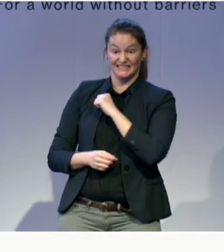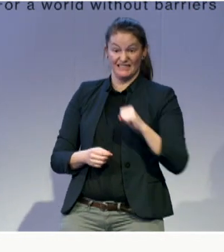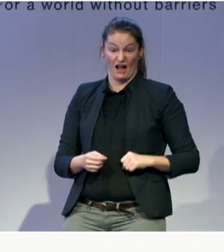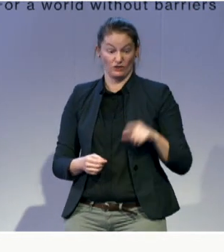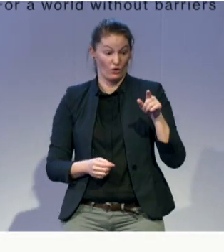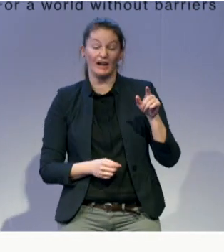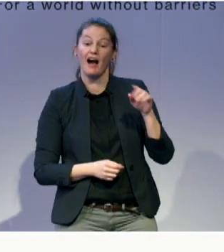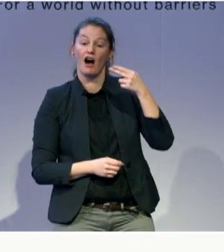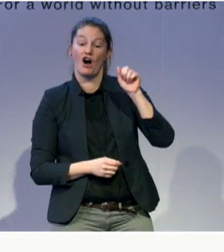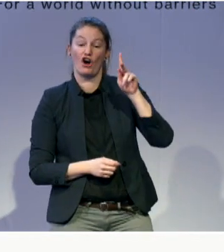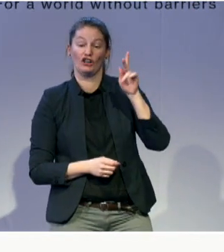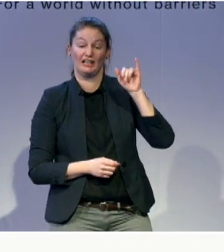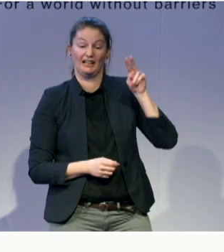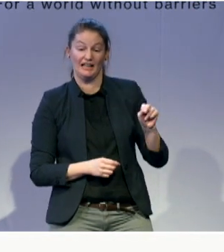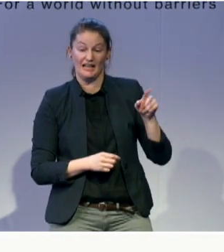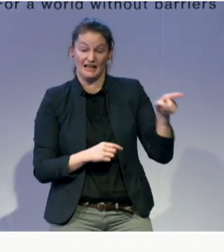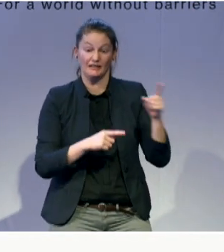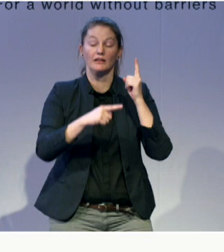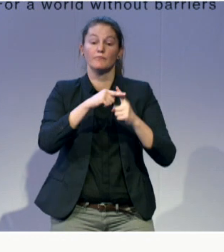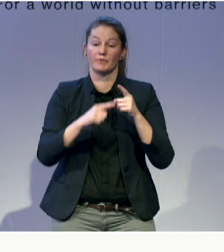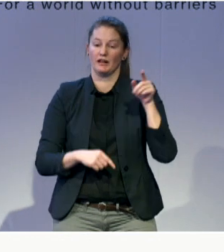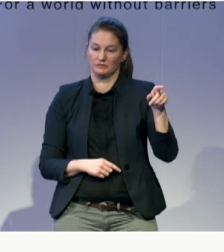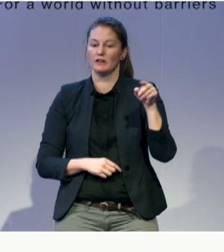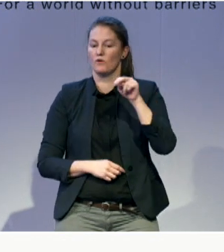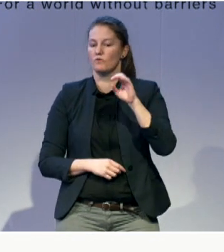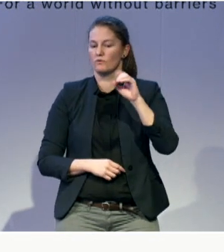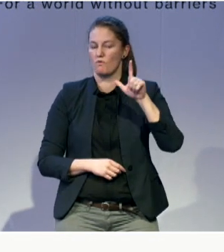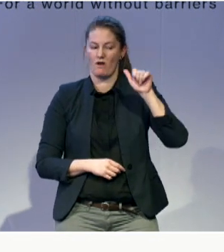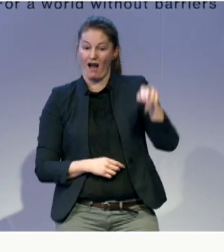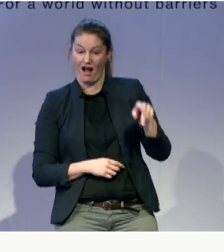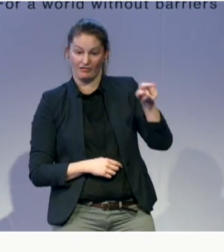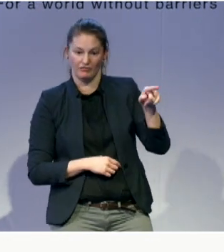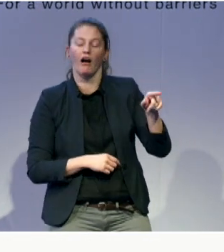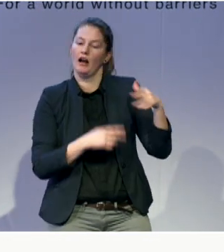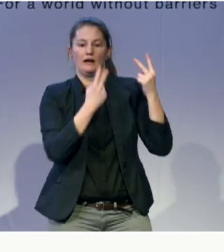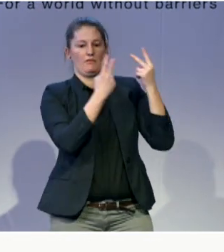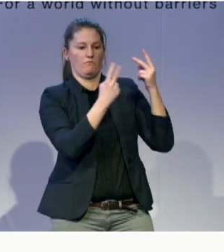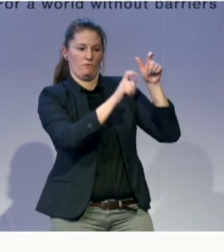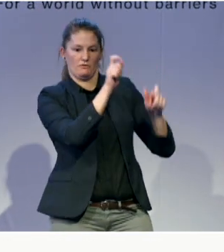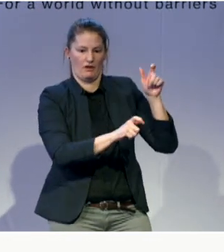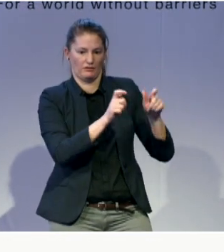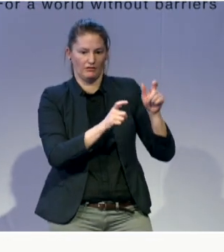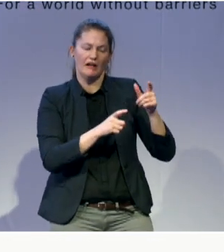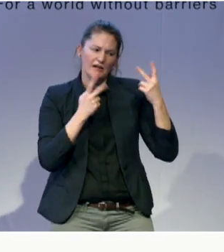of those people in politics. And the reason I bring it up as bipartisan,